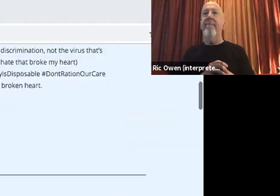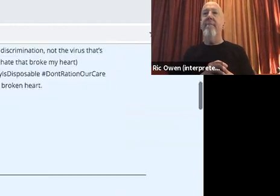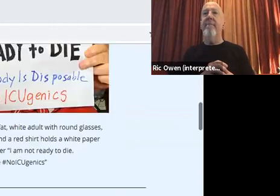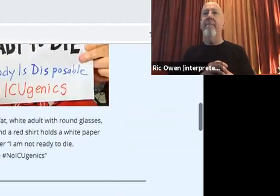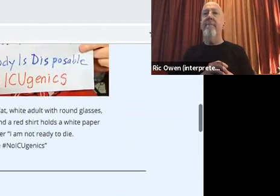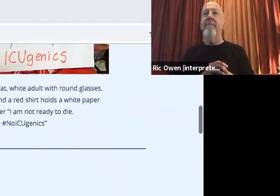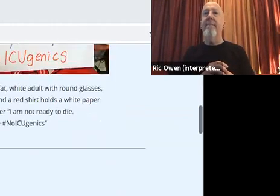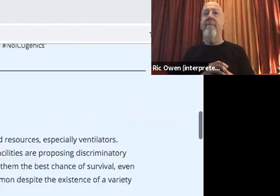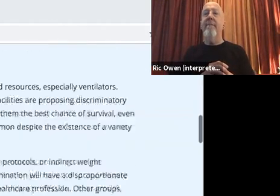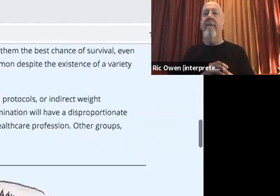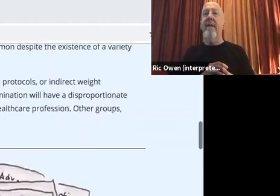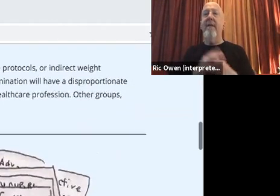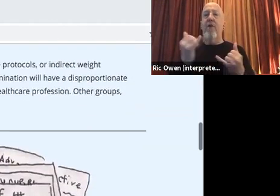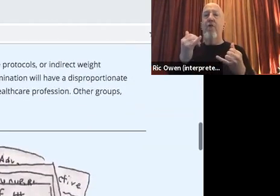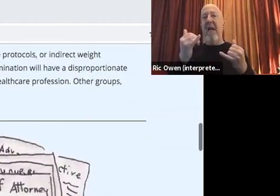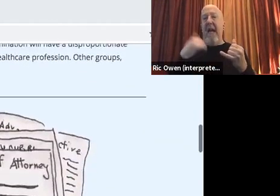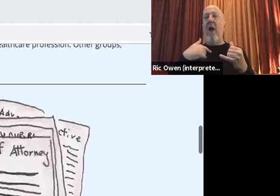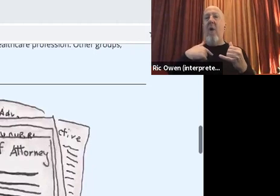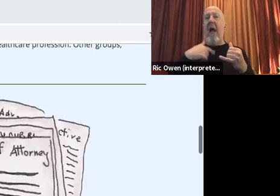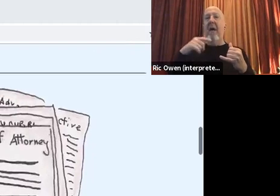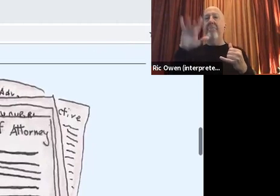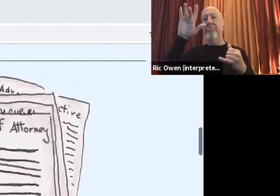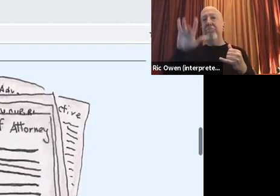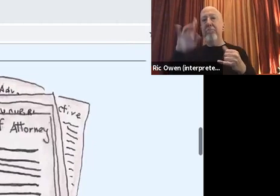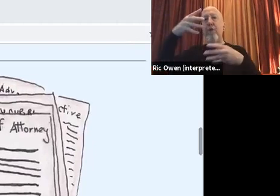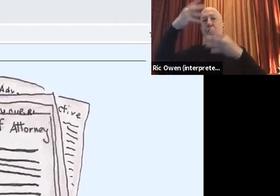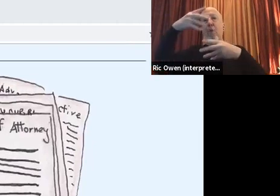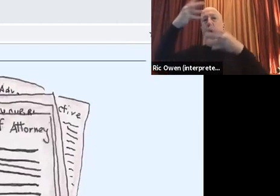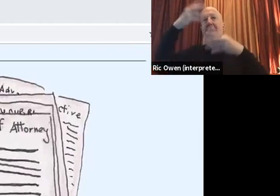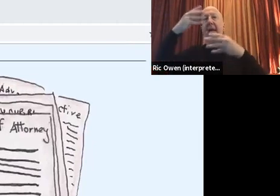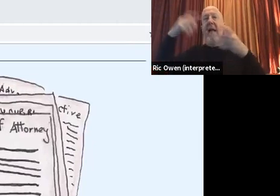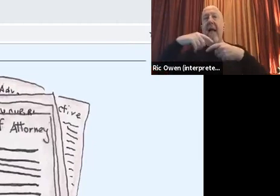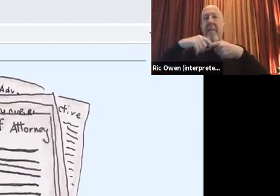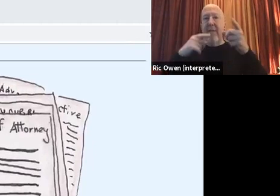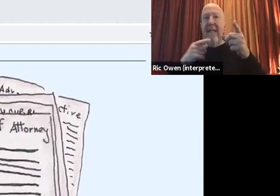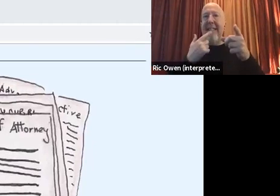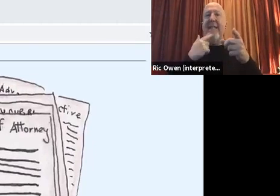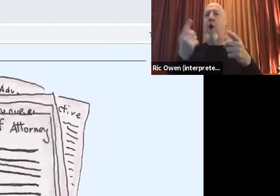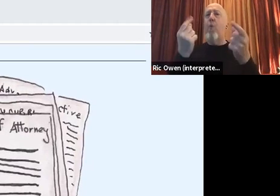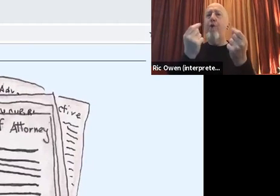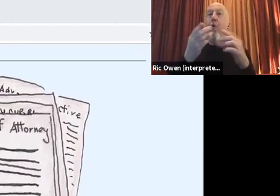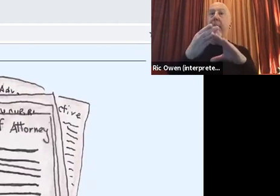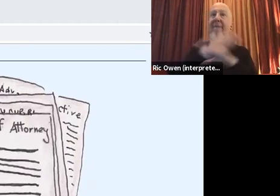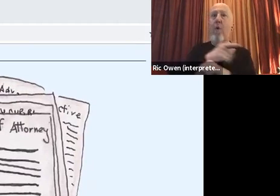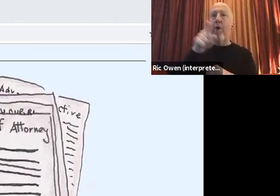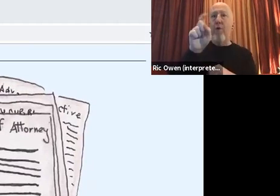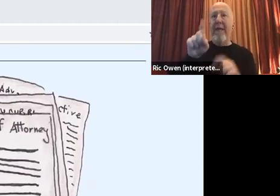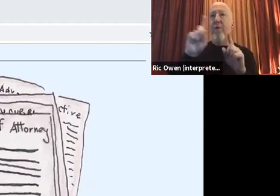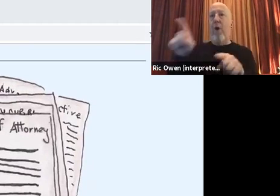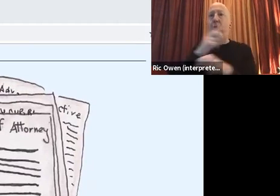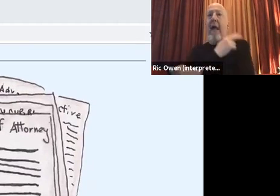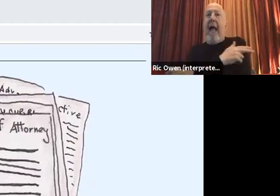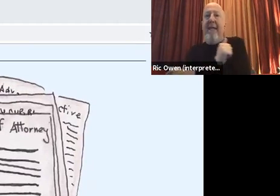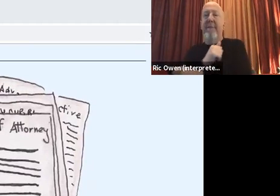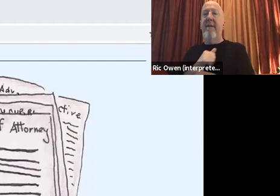So I'm scrolling down through the toolkit and I'm pausing on what to do before needing to go to the hospital. There